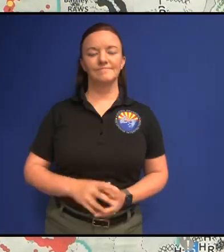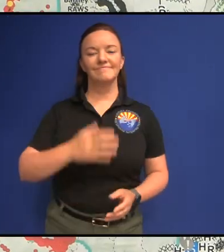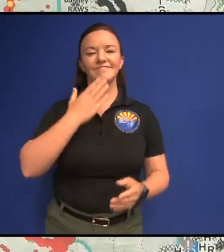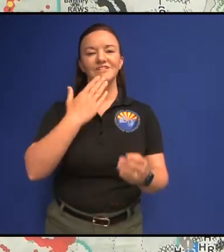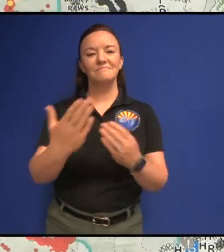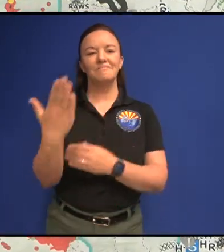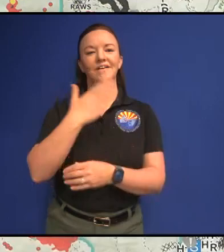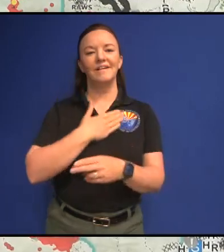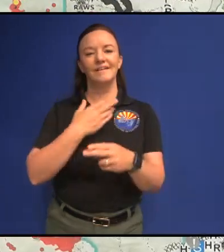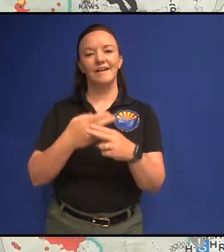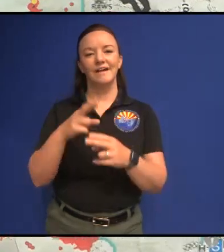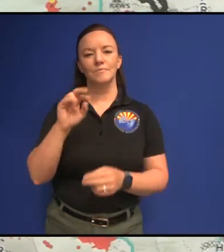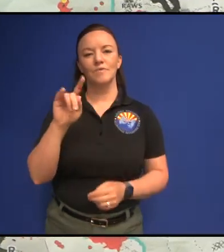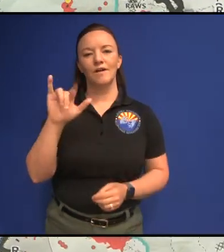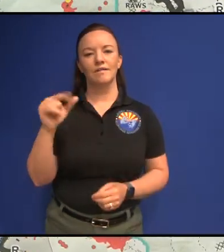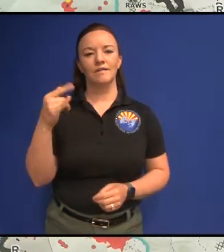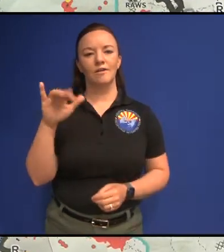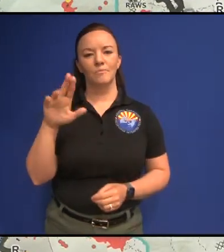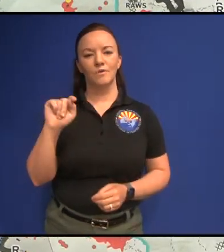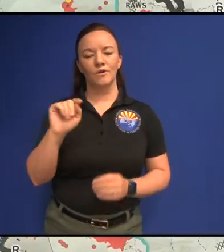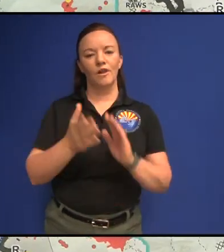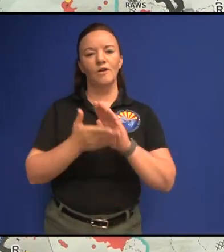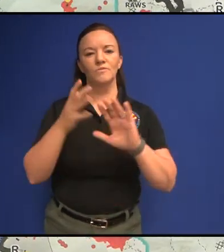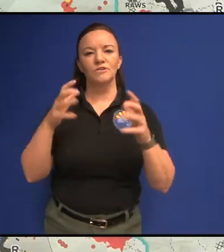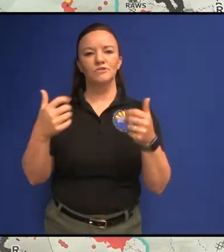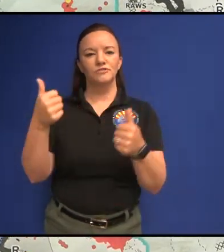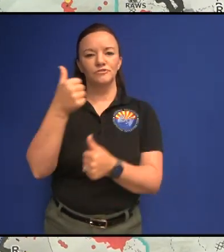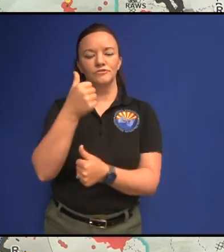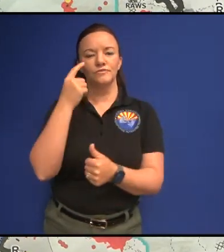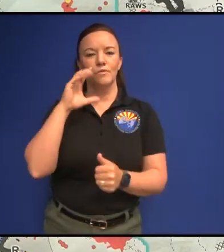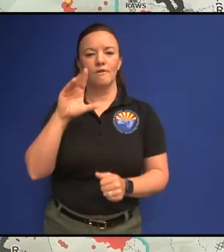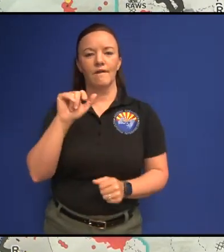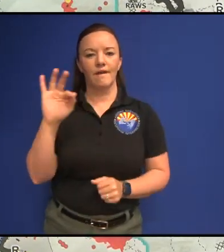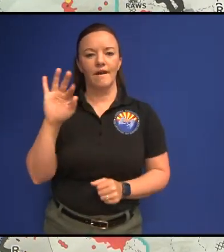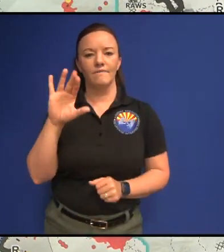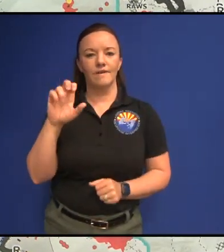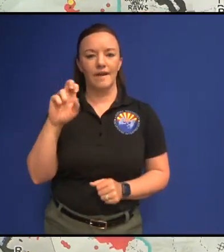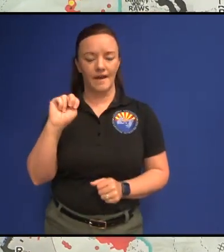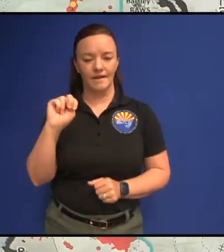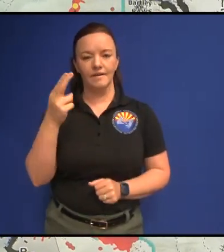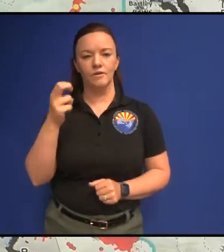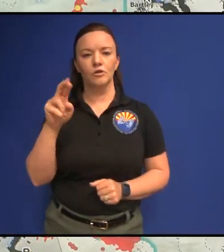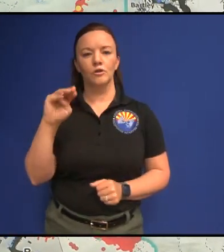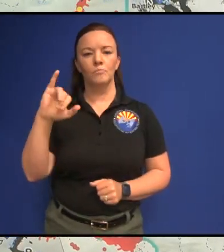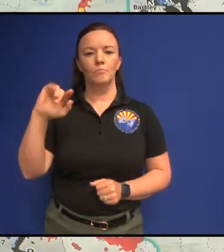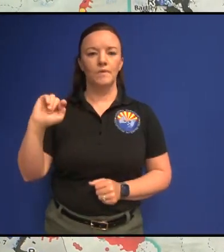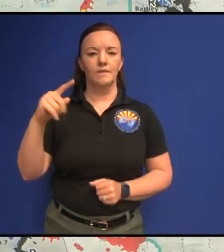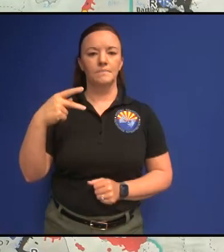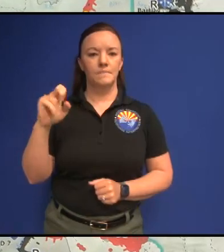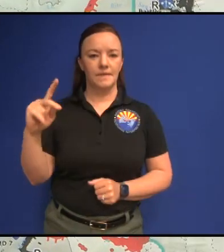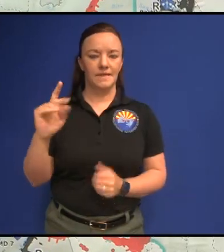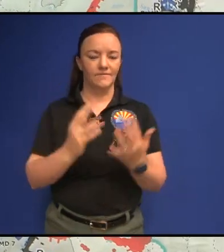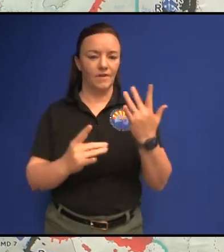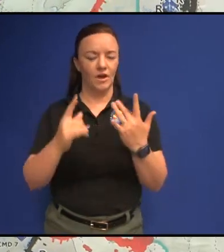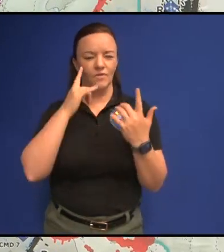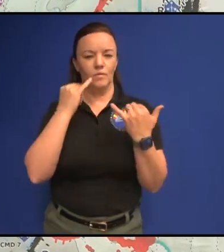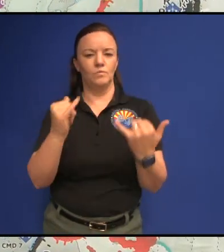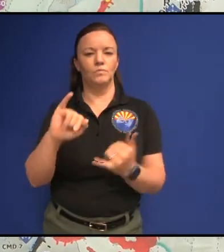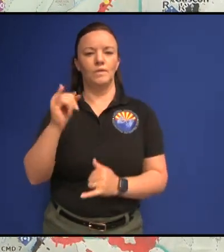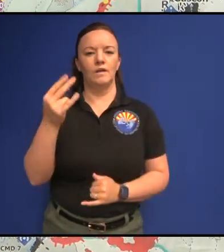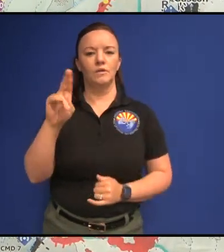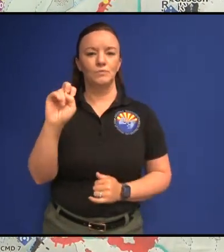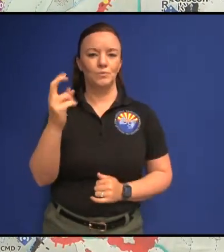Good morning. I'm Rocky Gilbert, Operations Section Chief for Calf Canyon and Hermit Peak Fire here for your June 13th